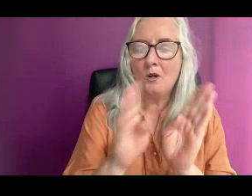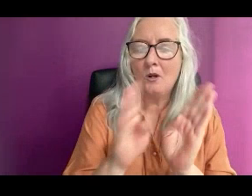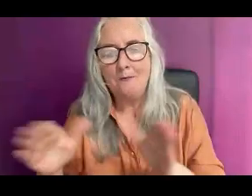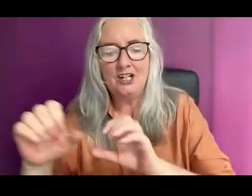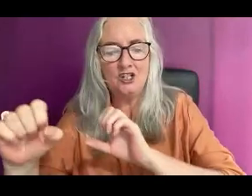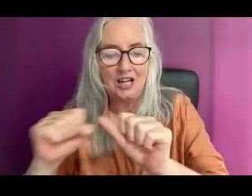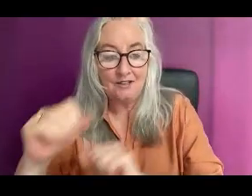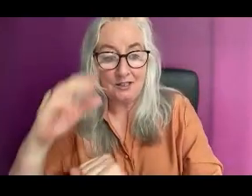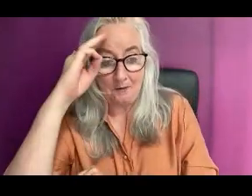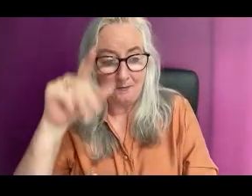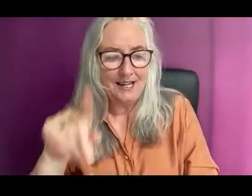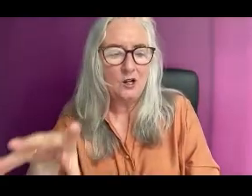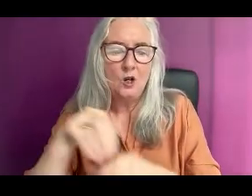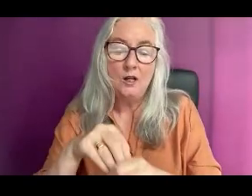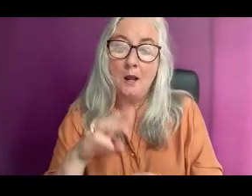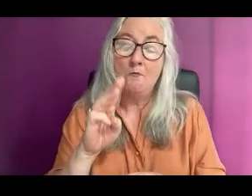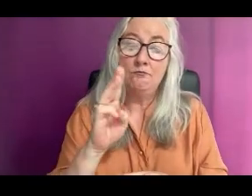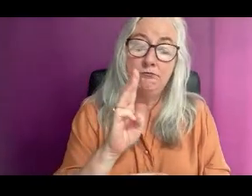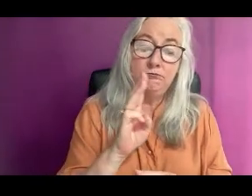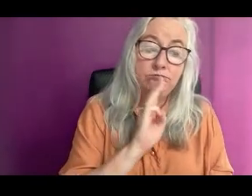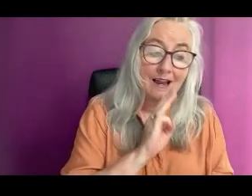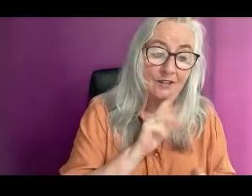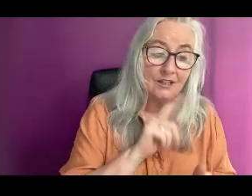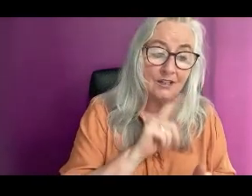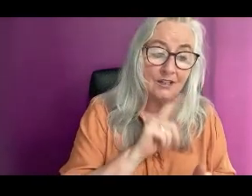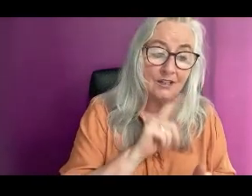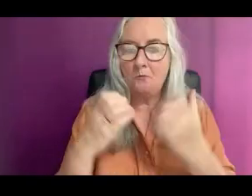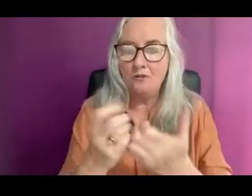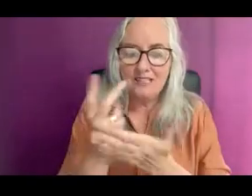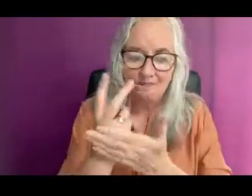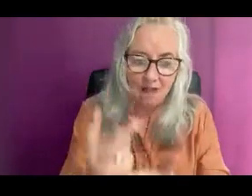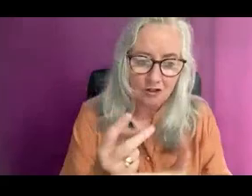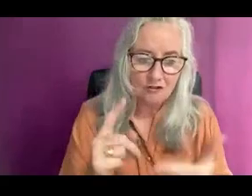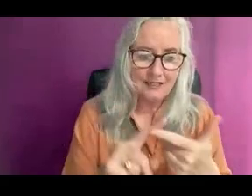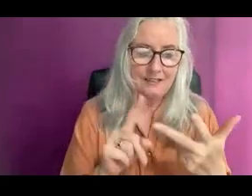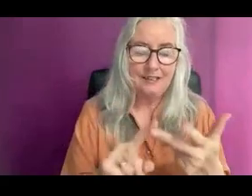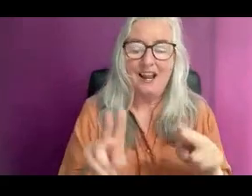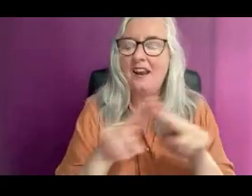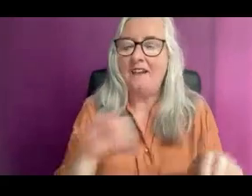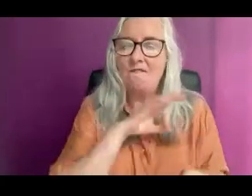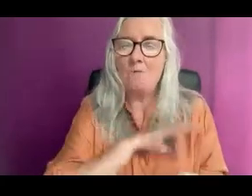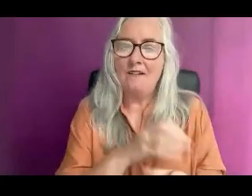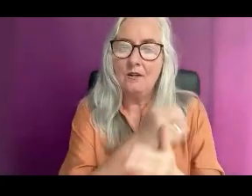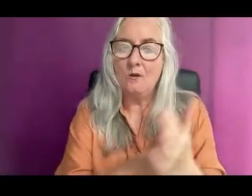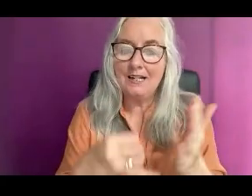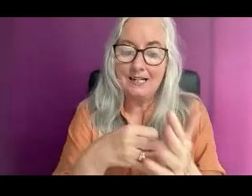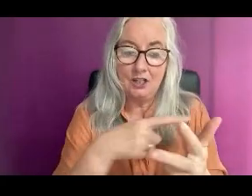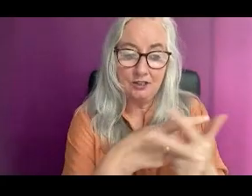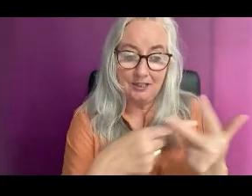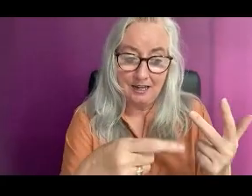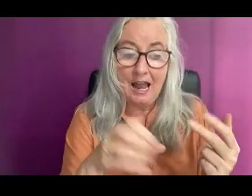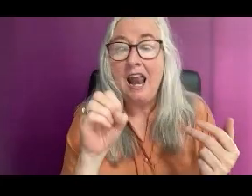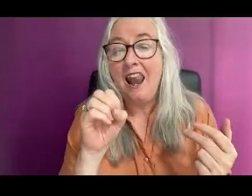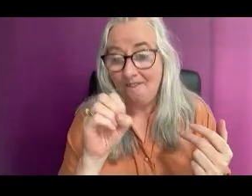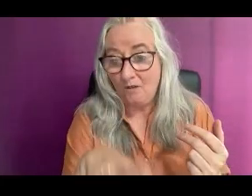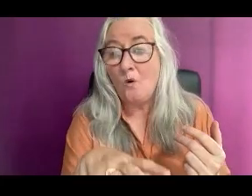And so this can include private sector, community and voluntary sectors, not-for-profit organizations, and of course,